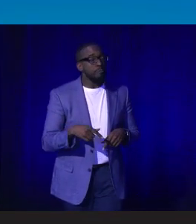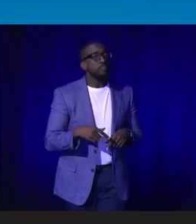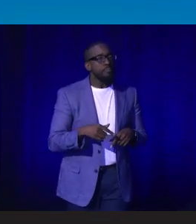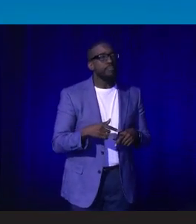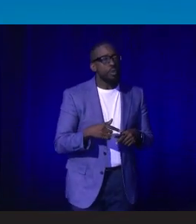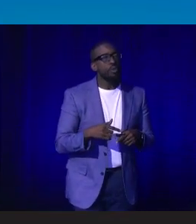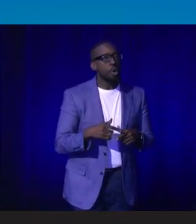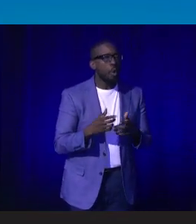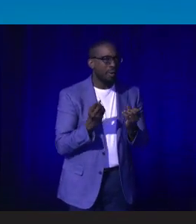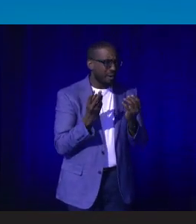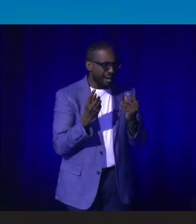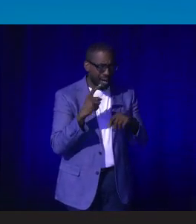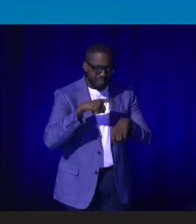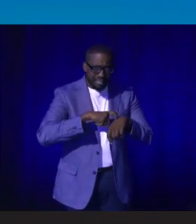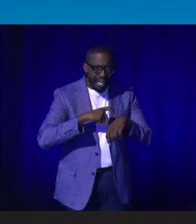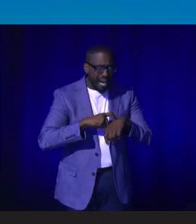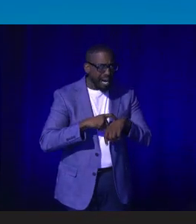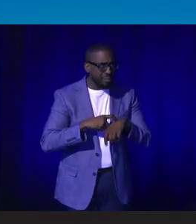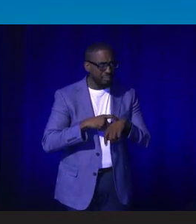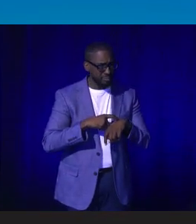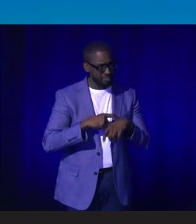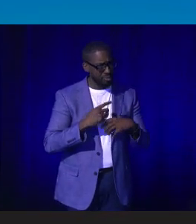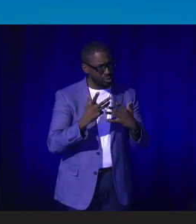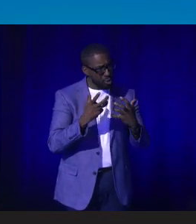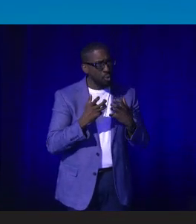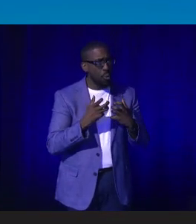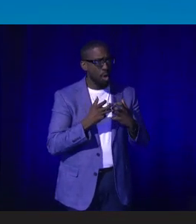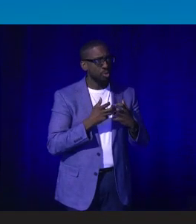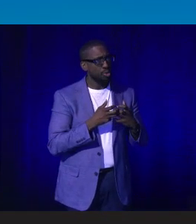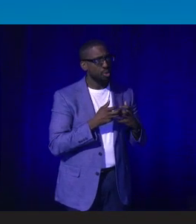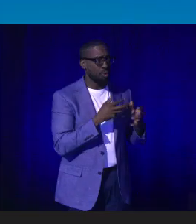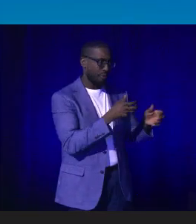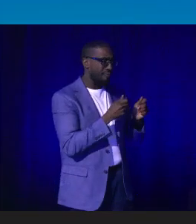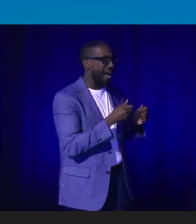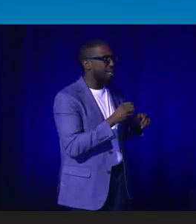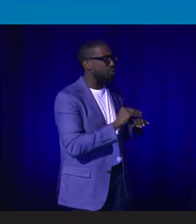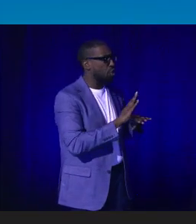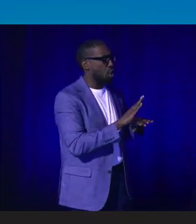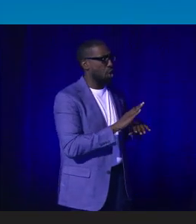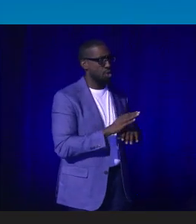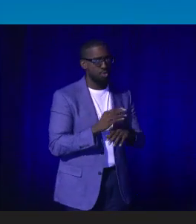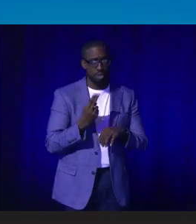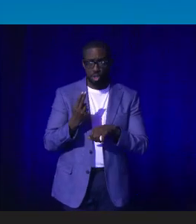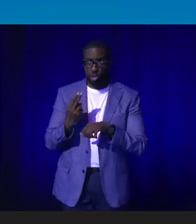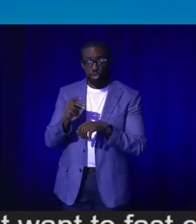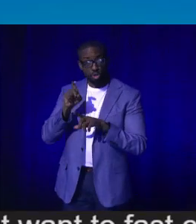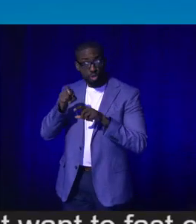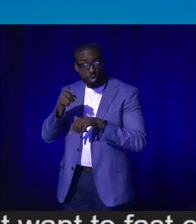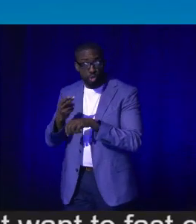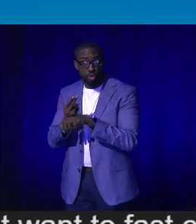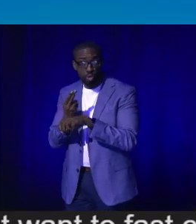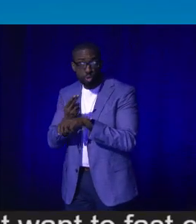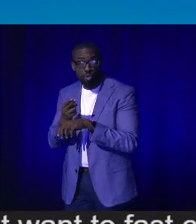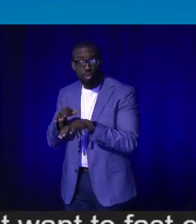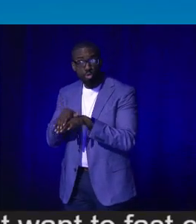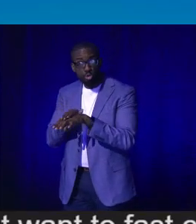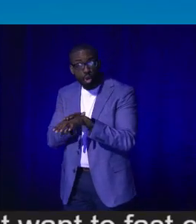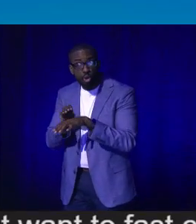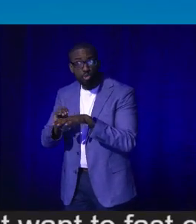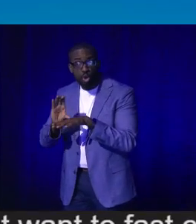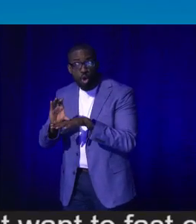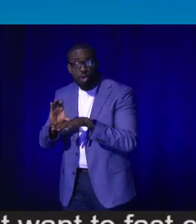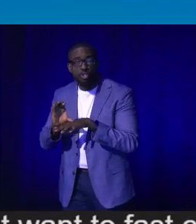many times you might want to fast charge versus you'd rather use the slow charger. So it has a lot of